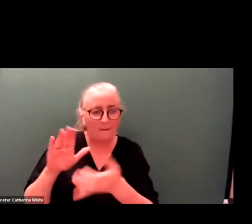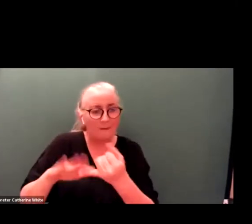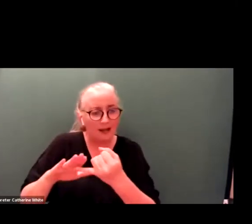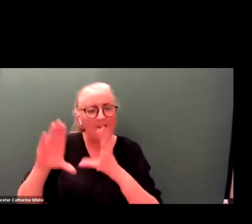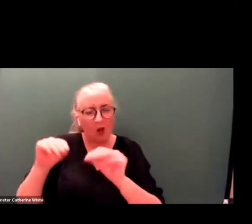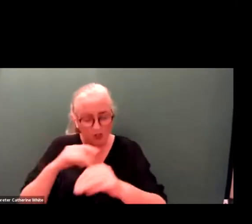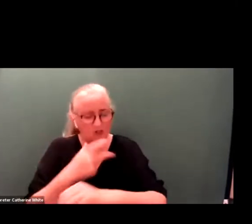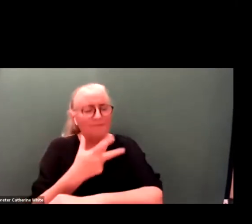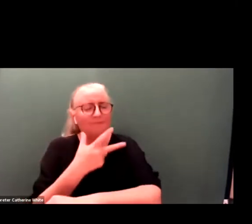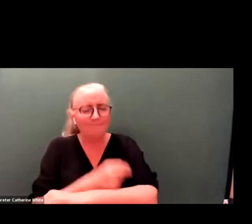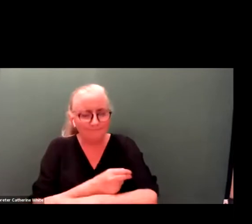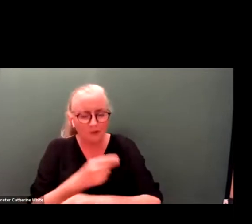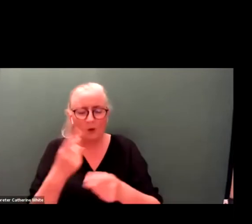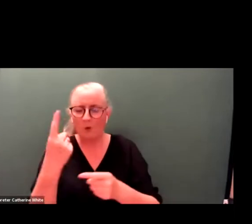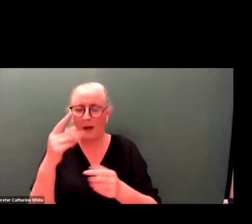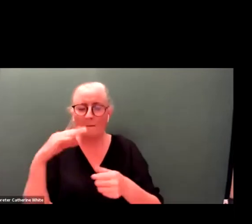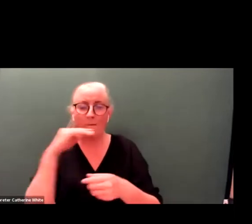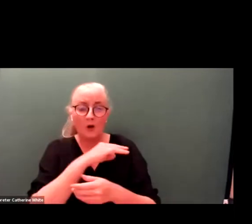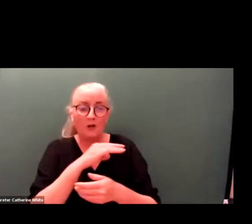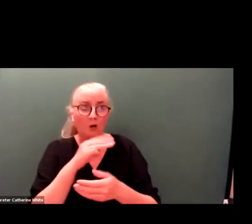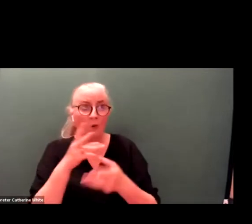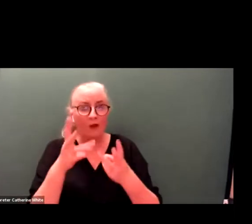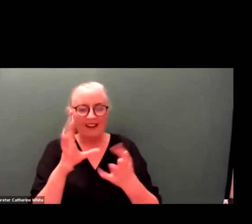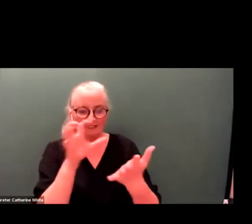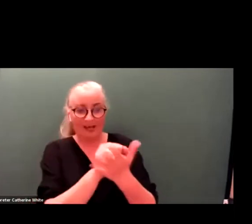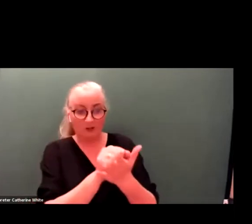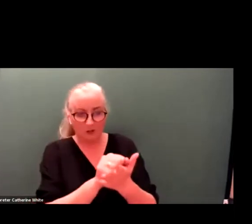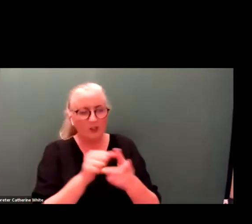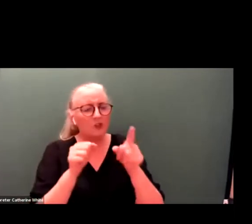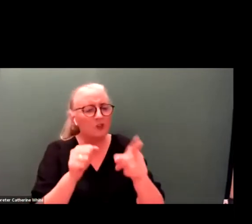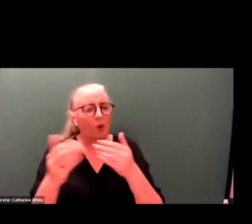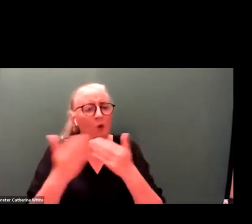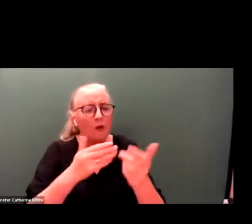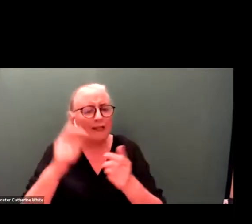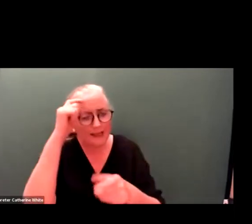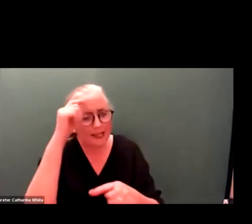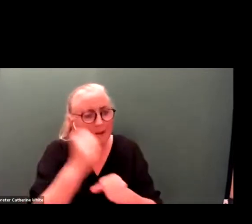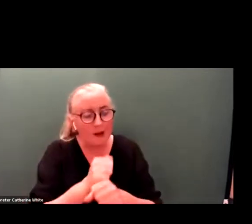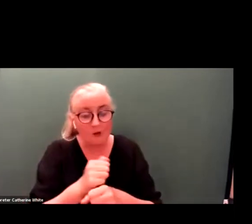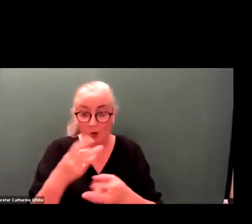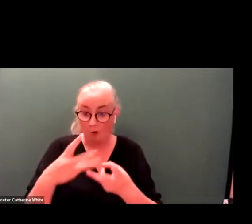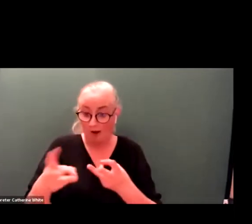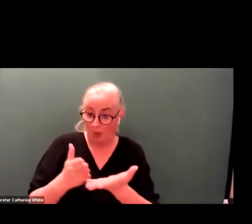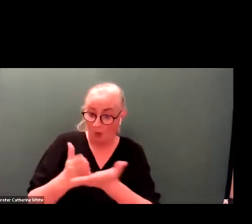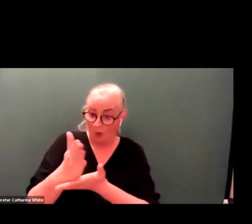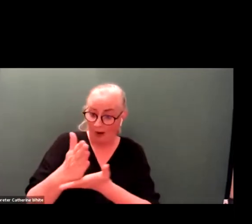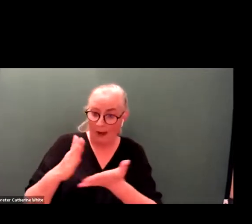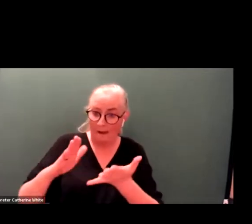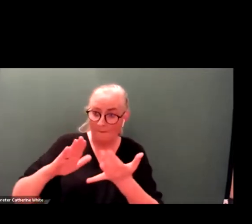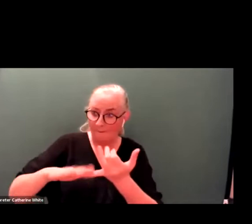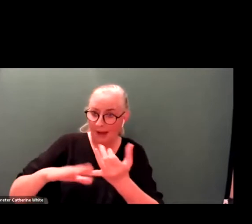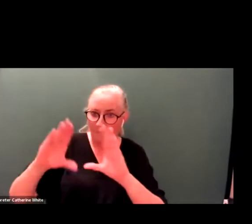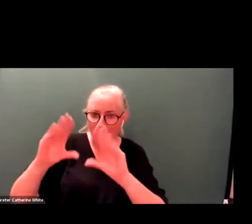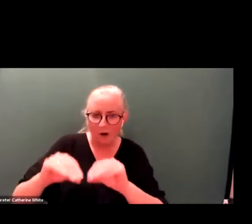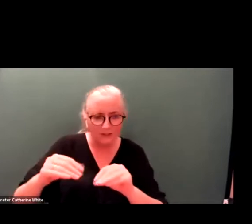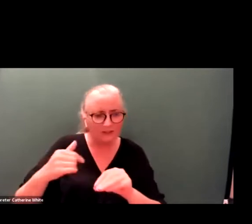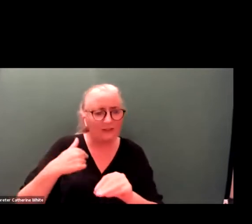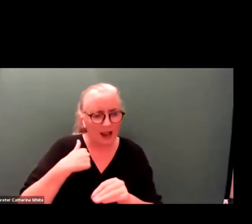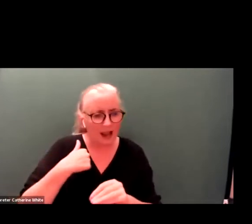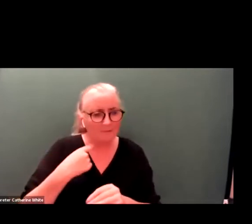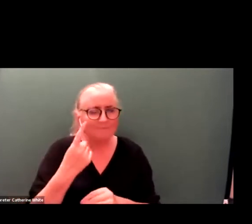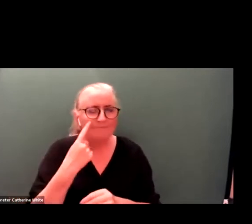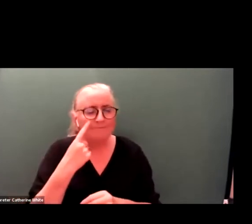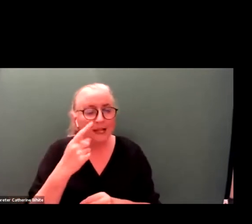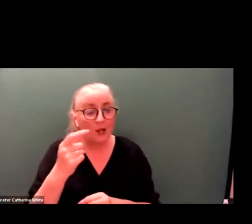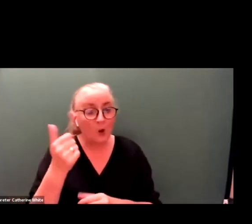tool in diagnosis at all ages. What to consider at the time of menopause. So when I see patients, I look at it as a really good time